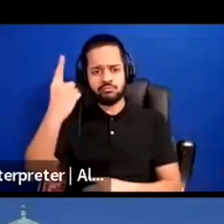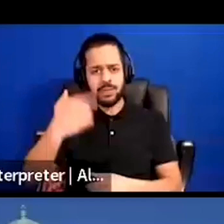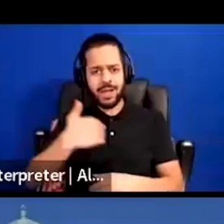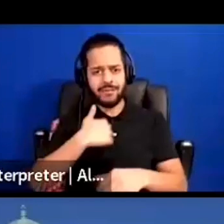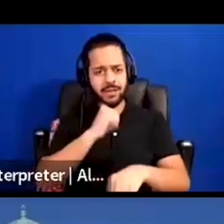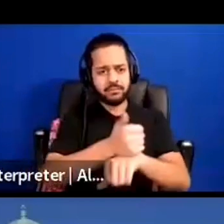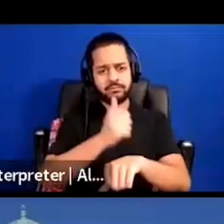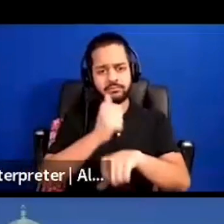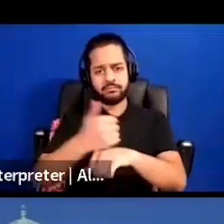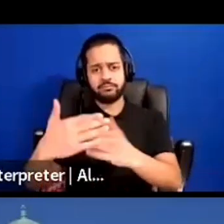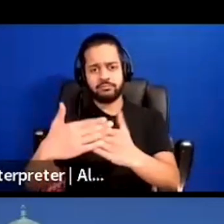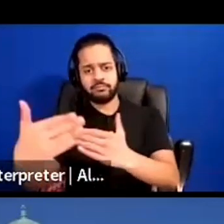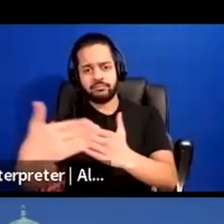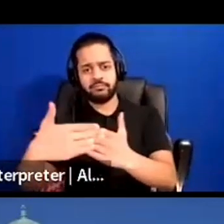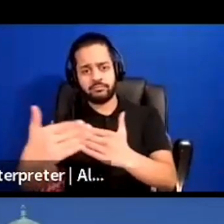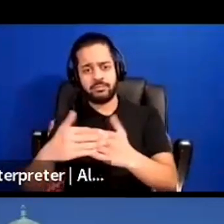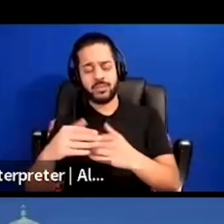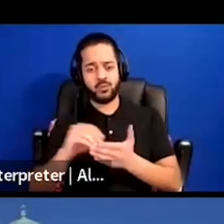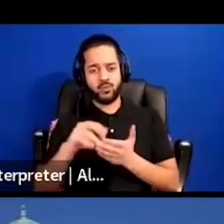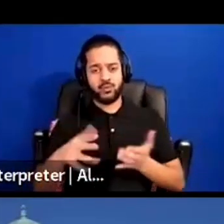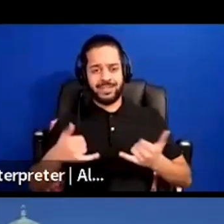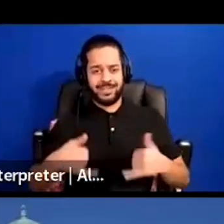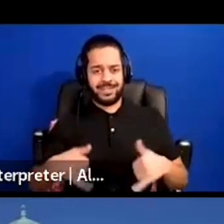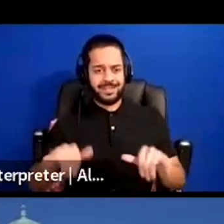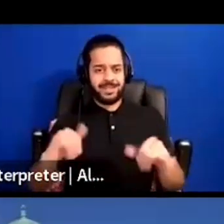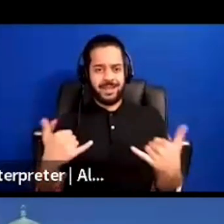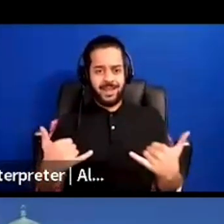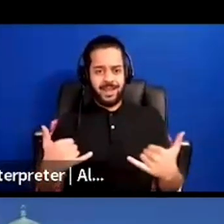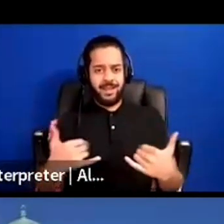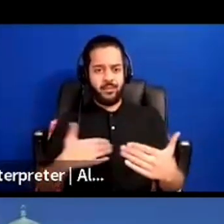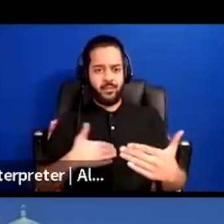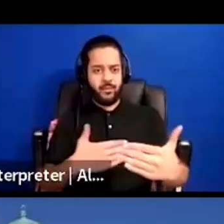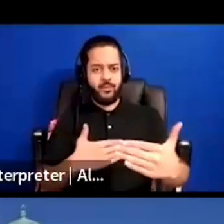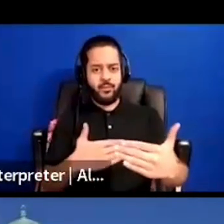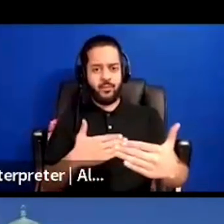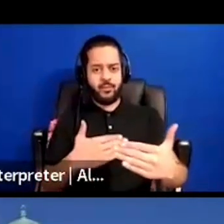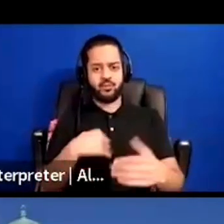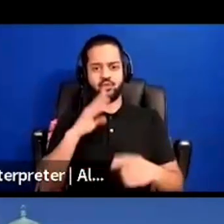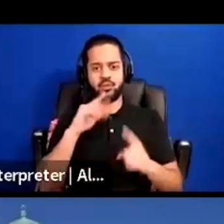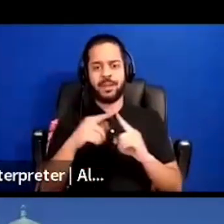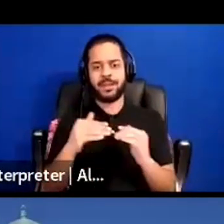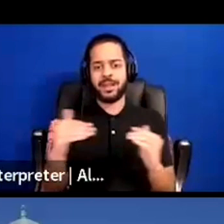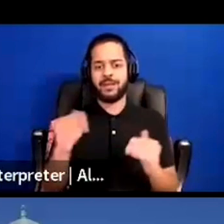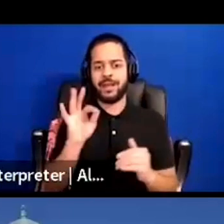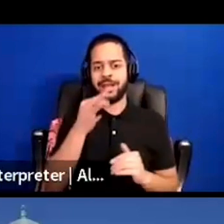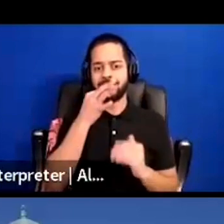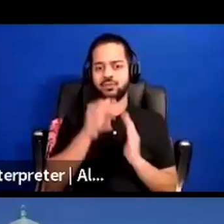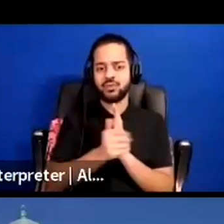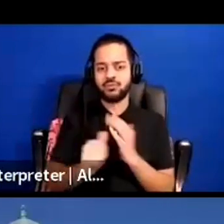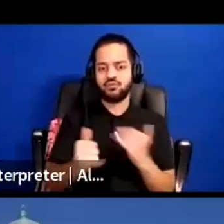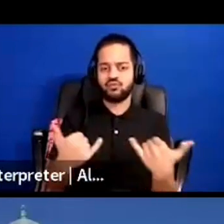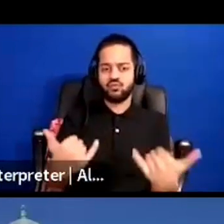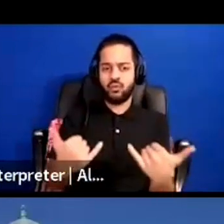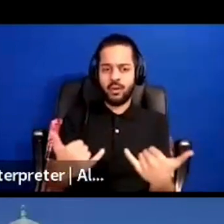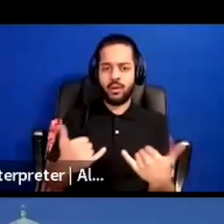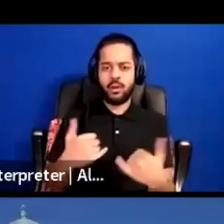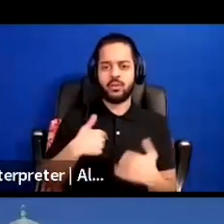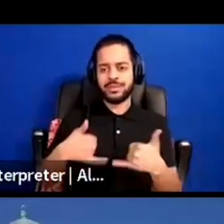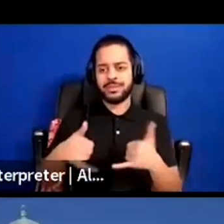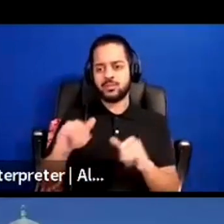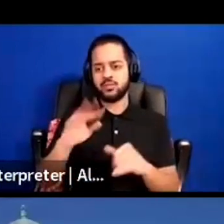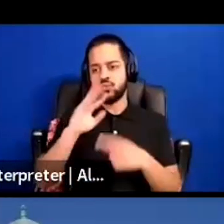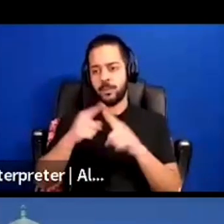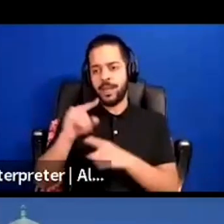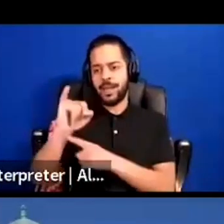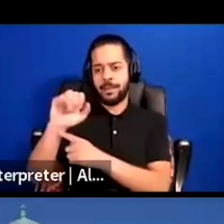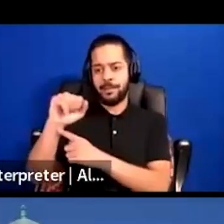the students still need, we're still talking about the level of expertise right now. And we're Right. still talking about IEP meetings. We